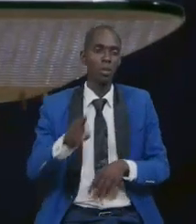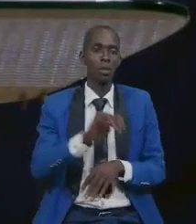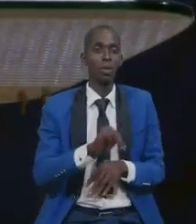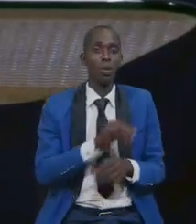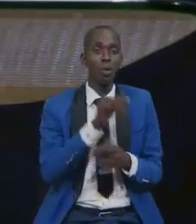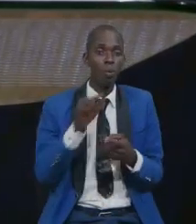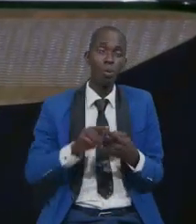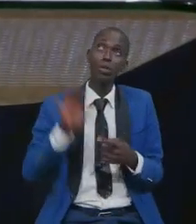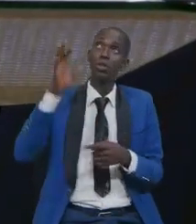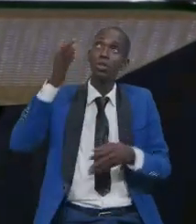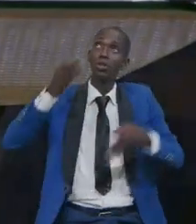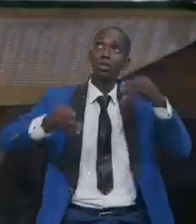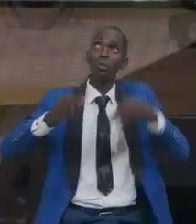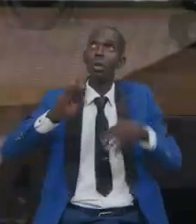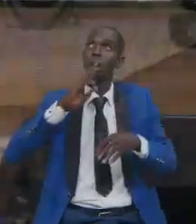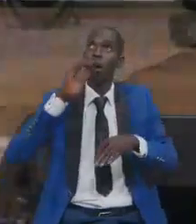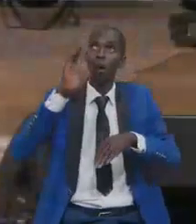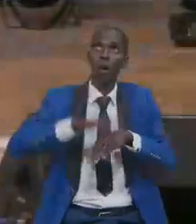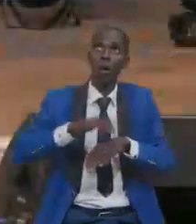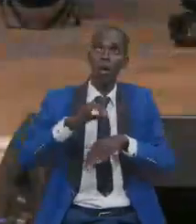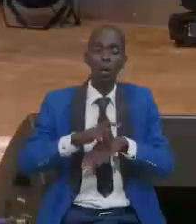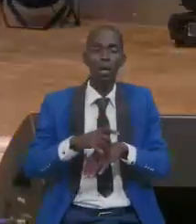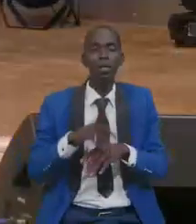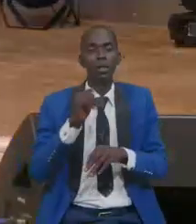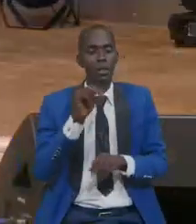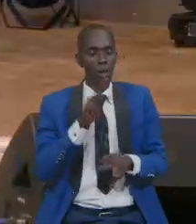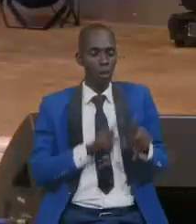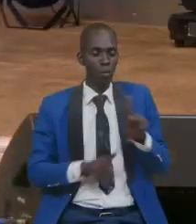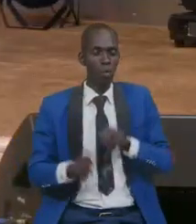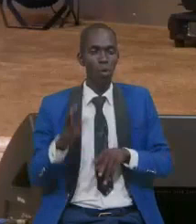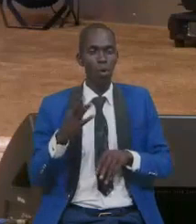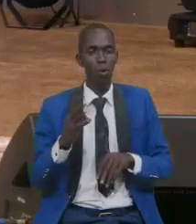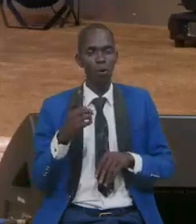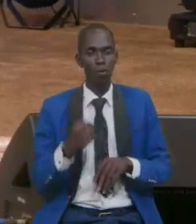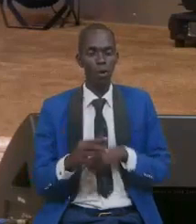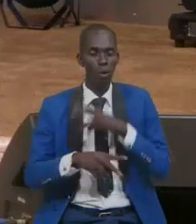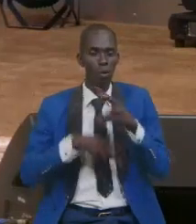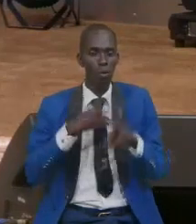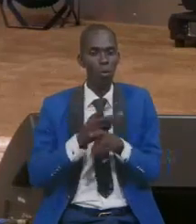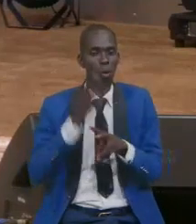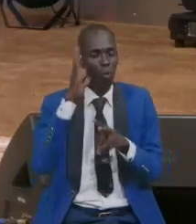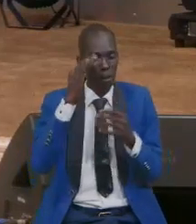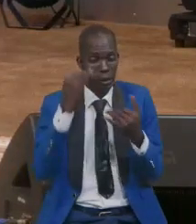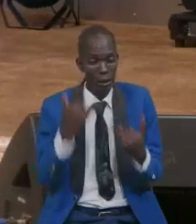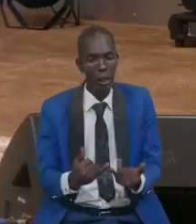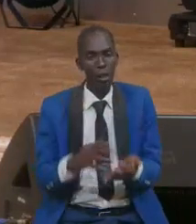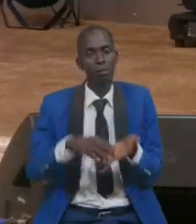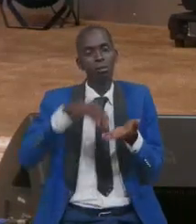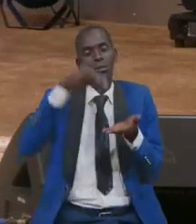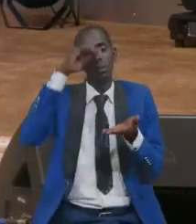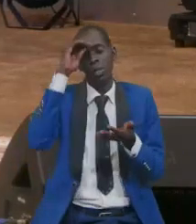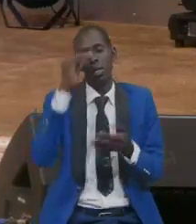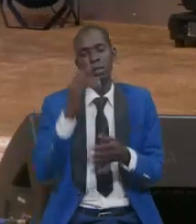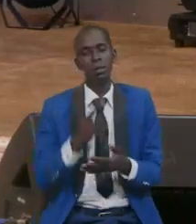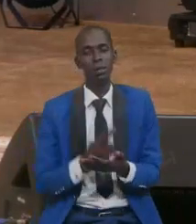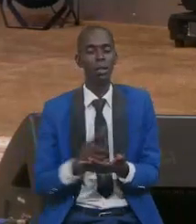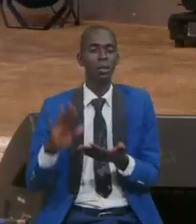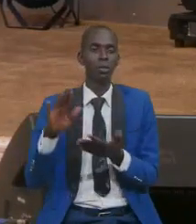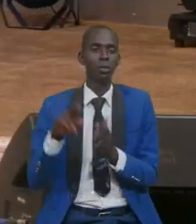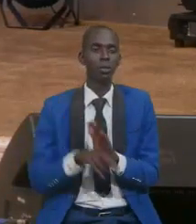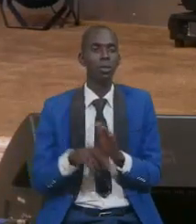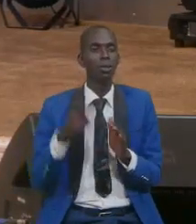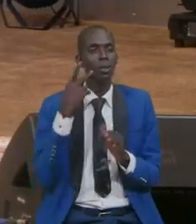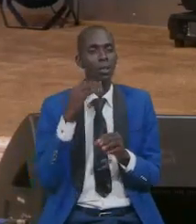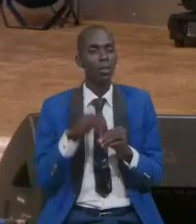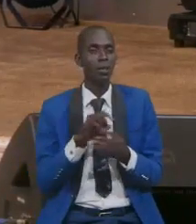the earth, the inhabitants of the world will learn righteousness. Look at verse 10. In verse 10